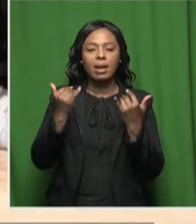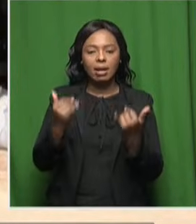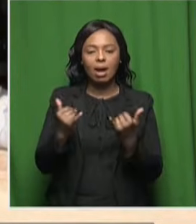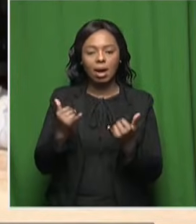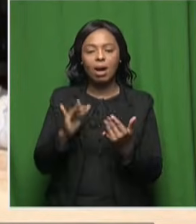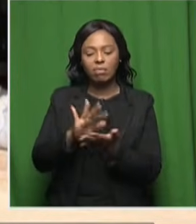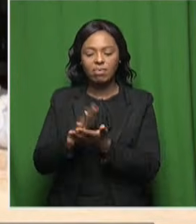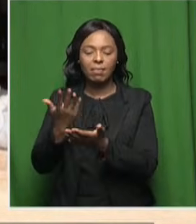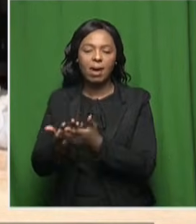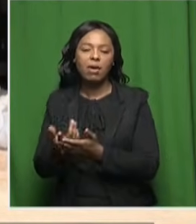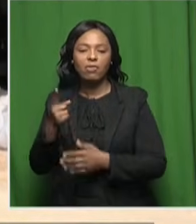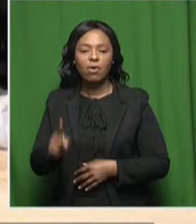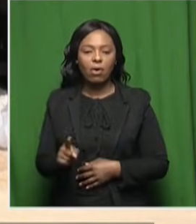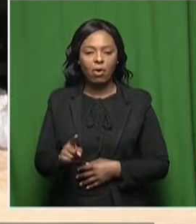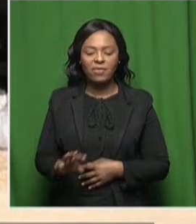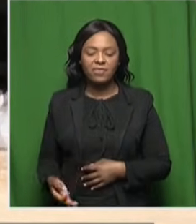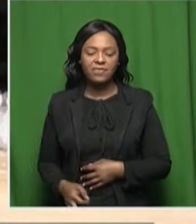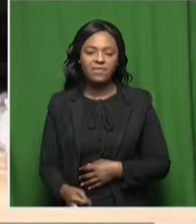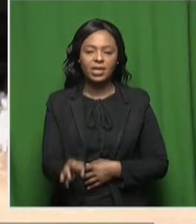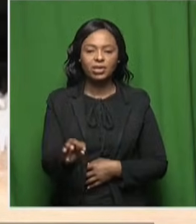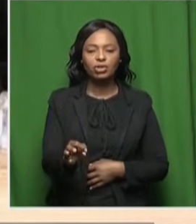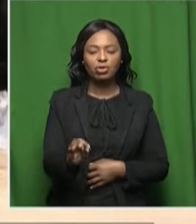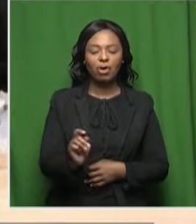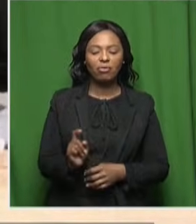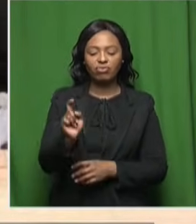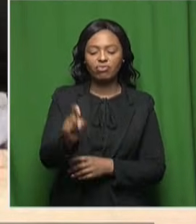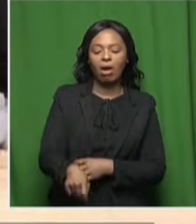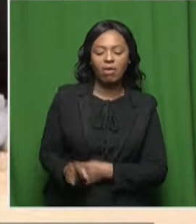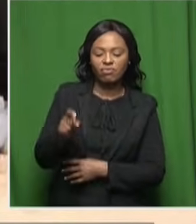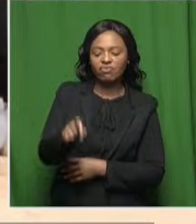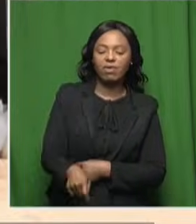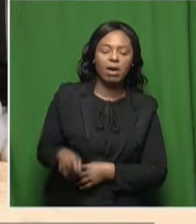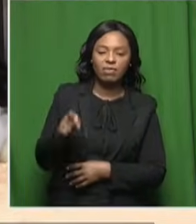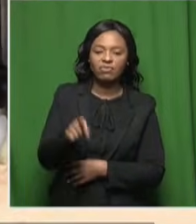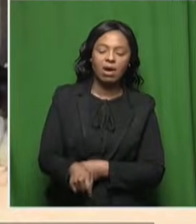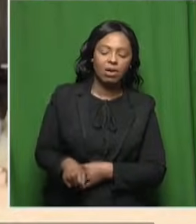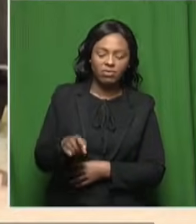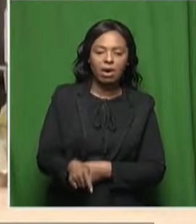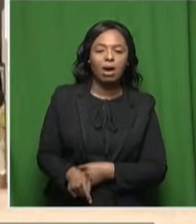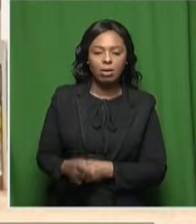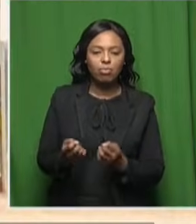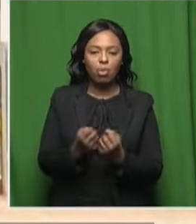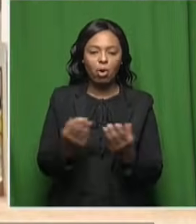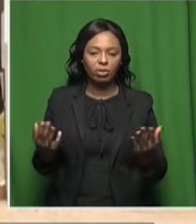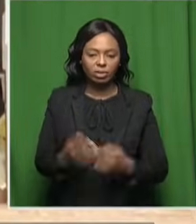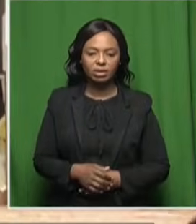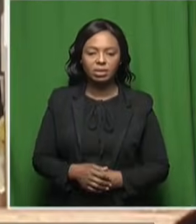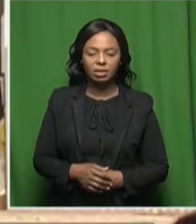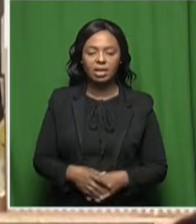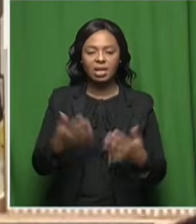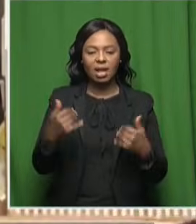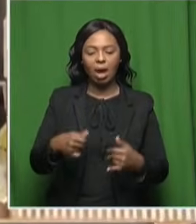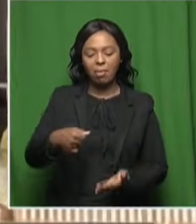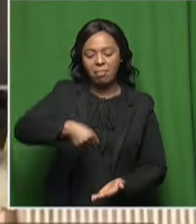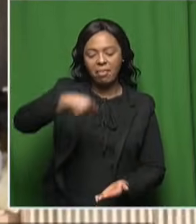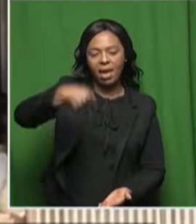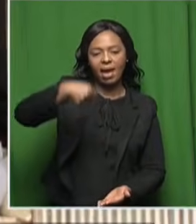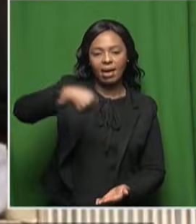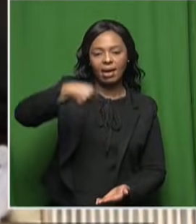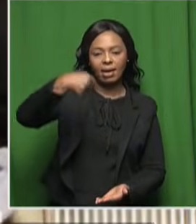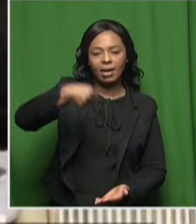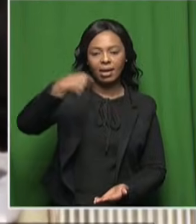of scenario. And behind me there is one of those fisheries. As you can see, we've been inside there. We